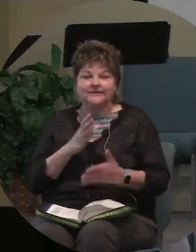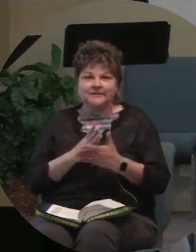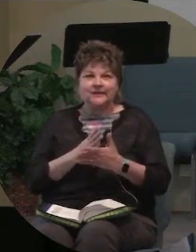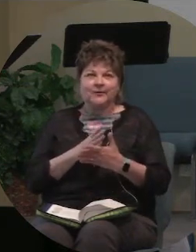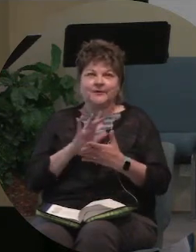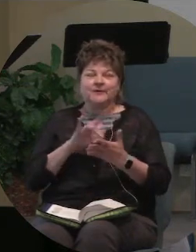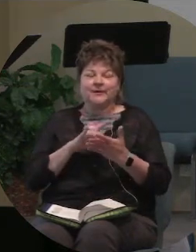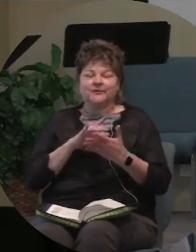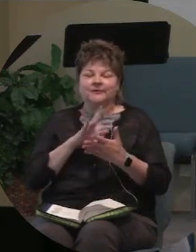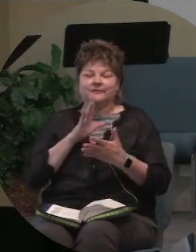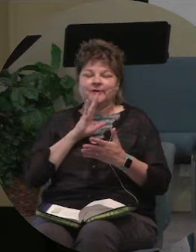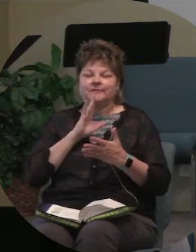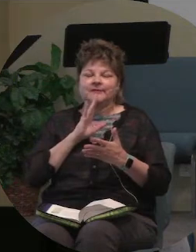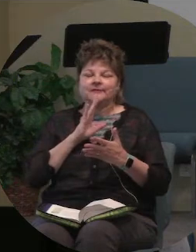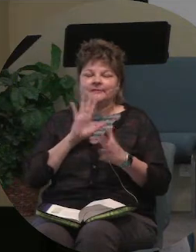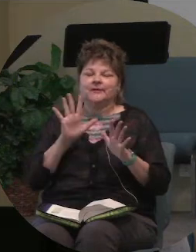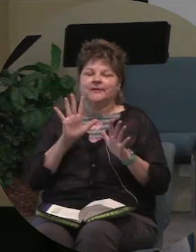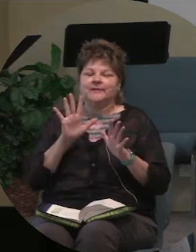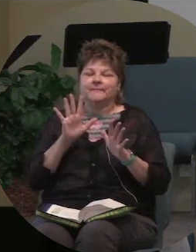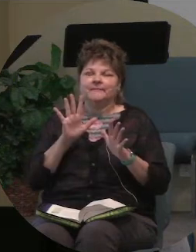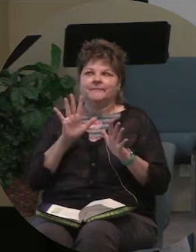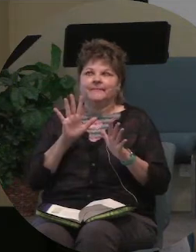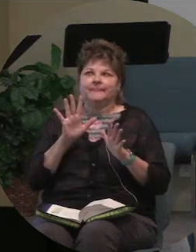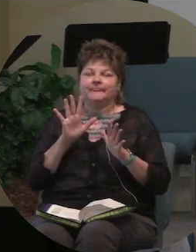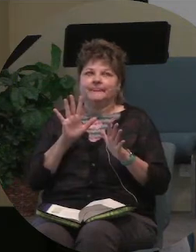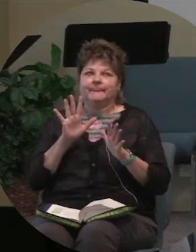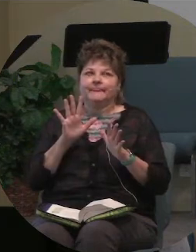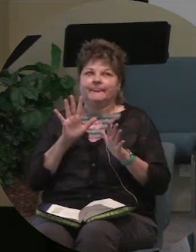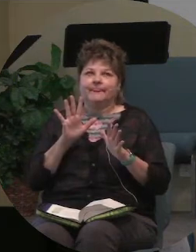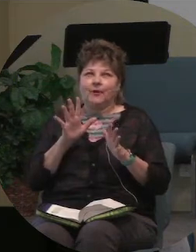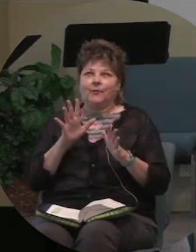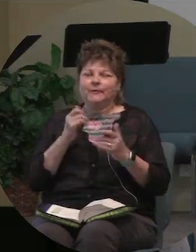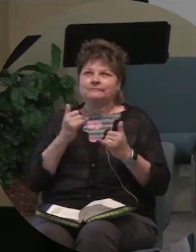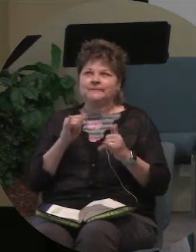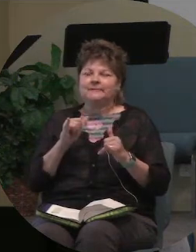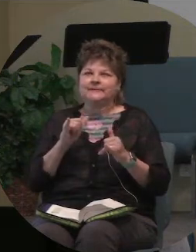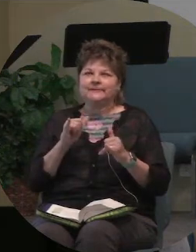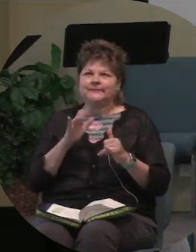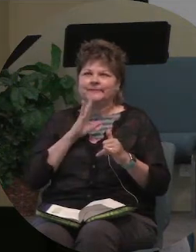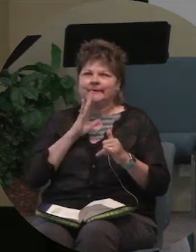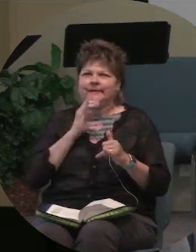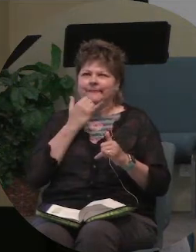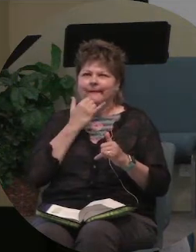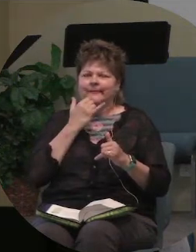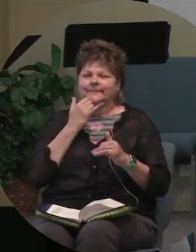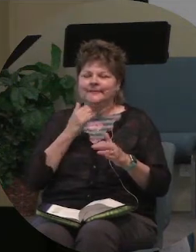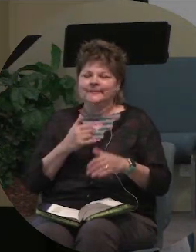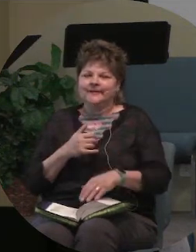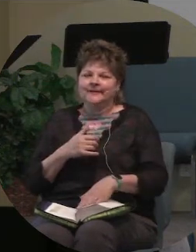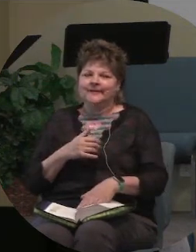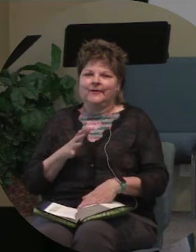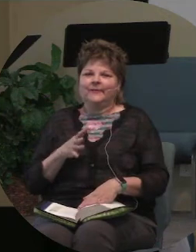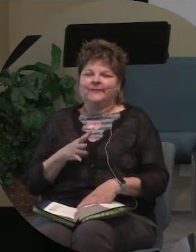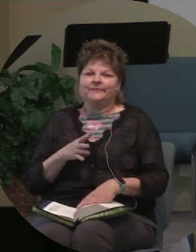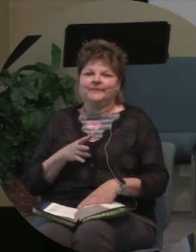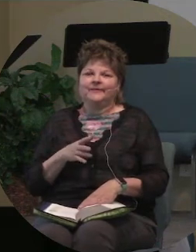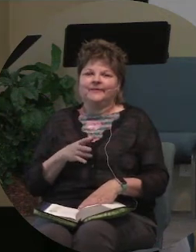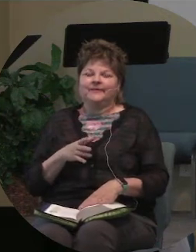middle of the conversation and said, I'm still Annie, aren't I? And she said,